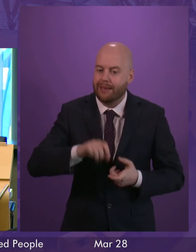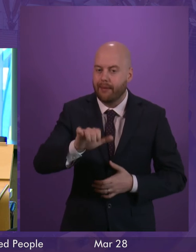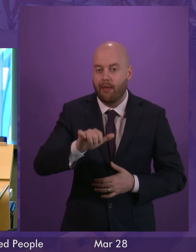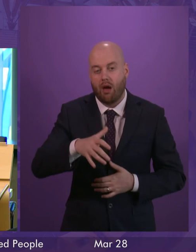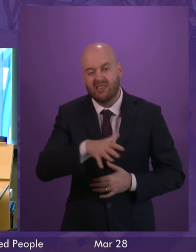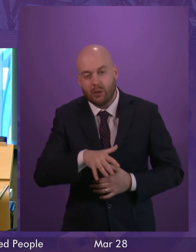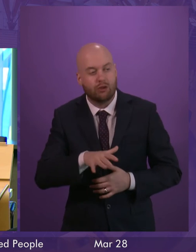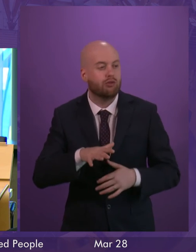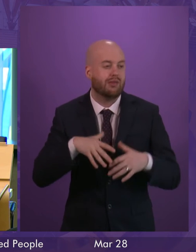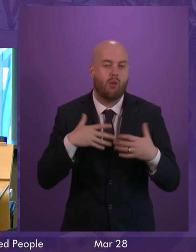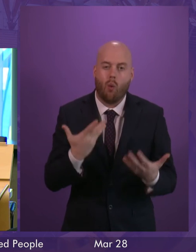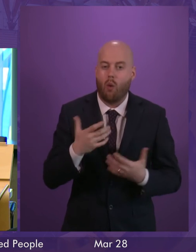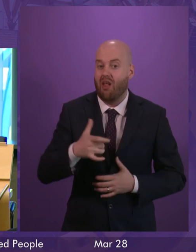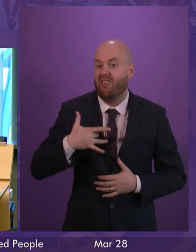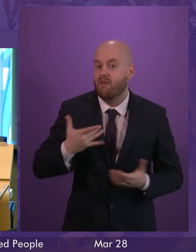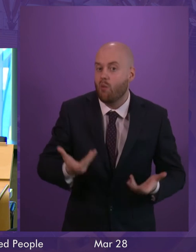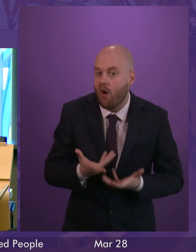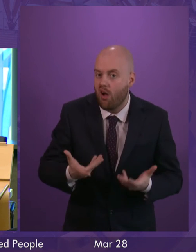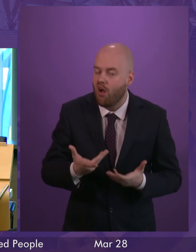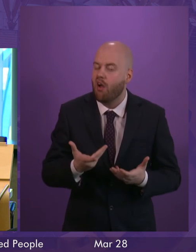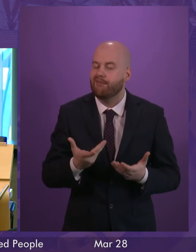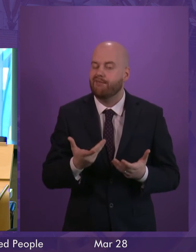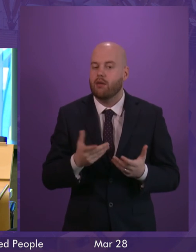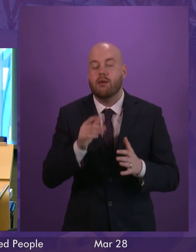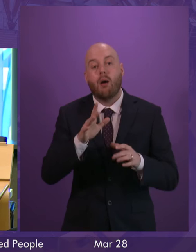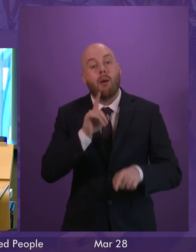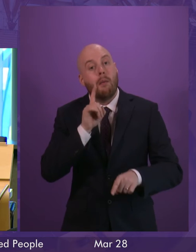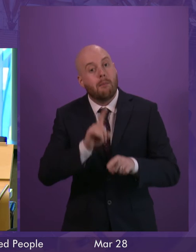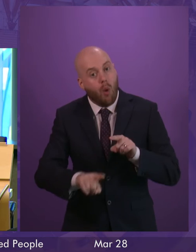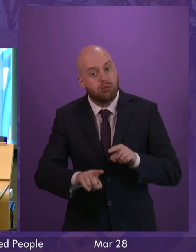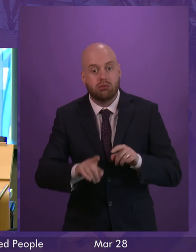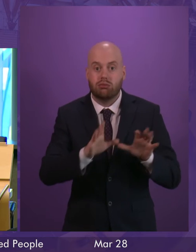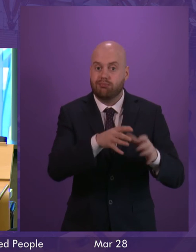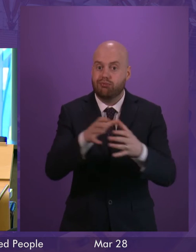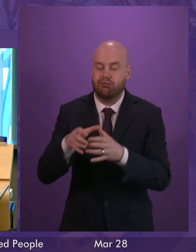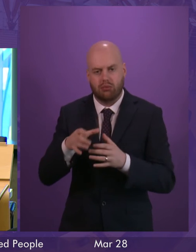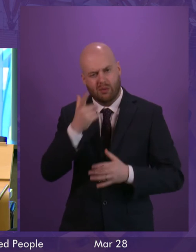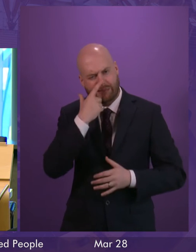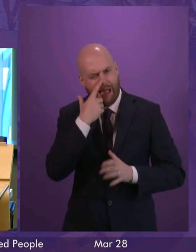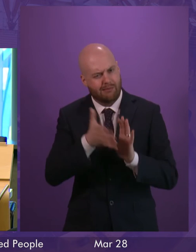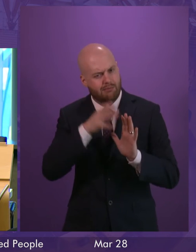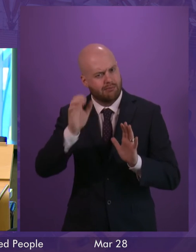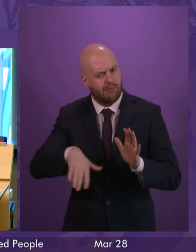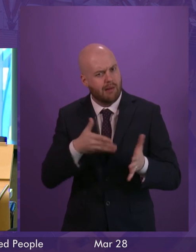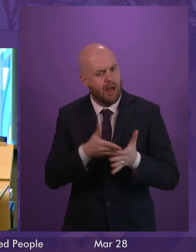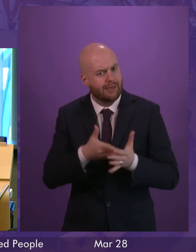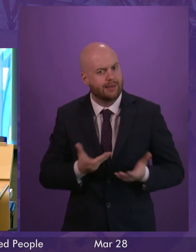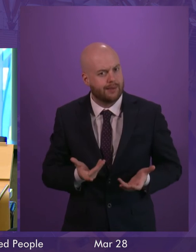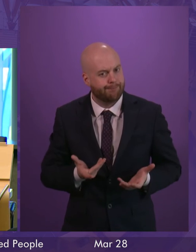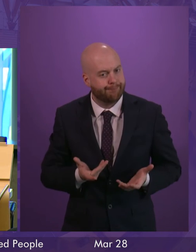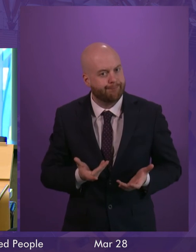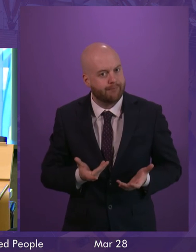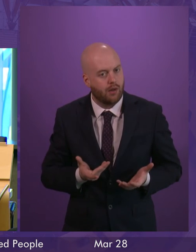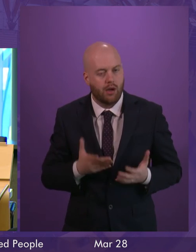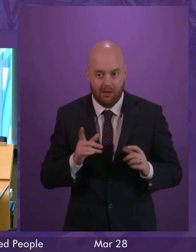true, however, that the social model of most societies can often exacerbate barriers faced by disabled people. This hinders the